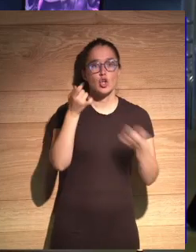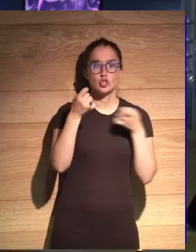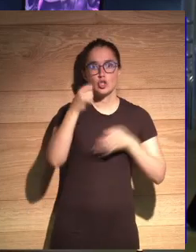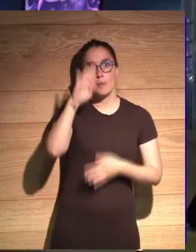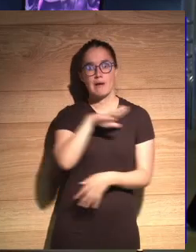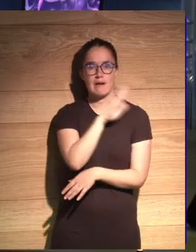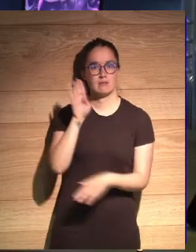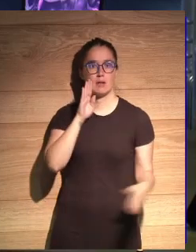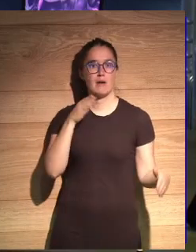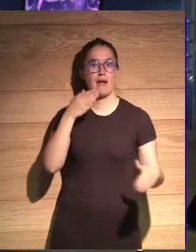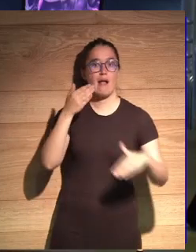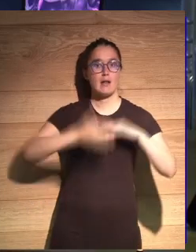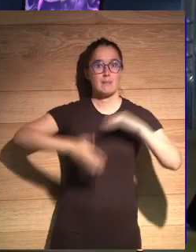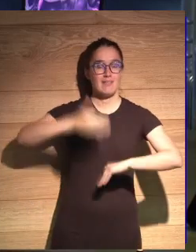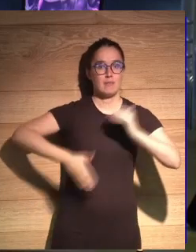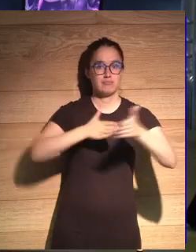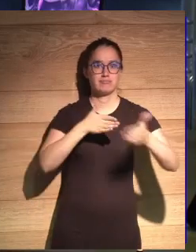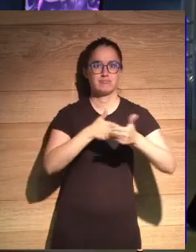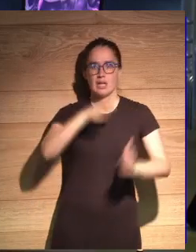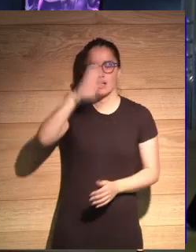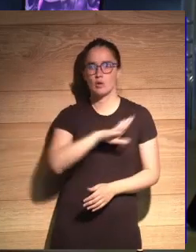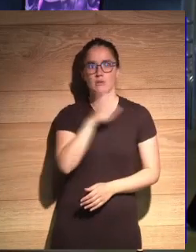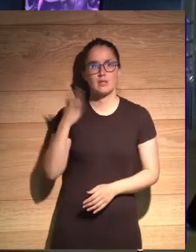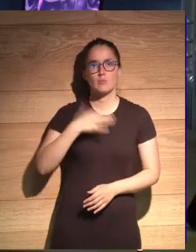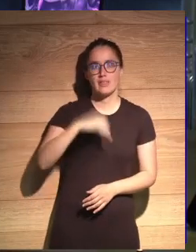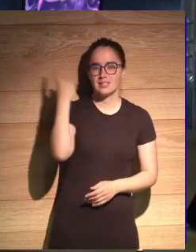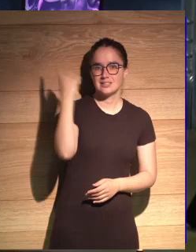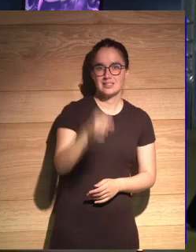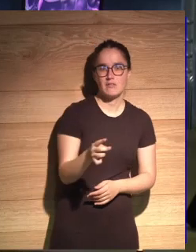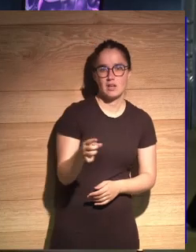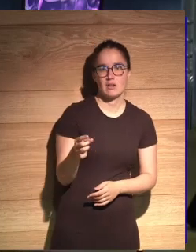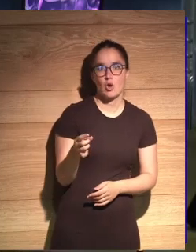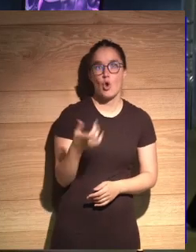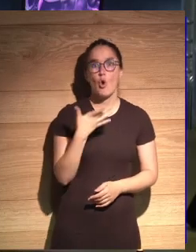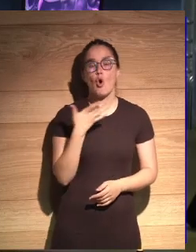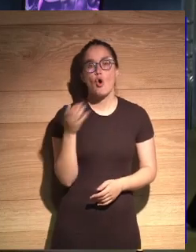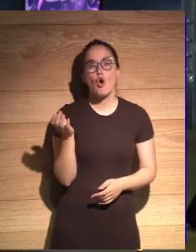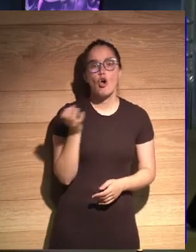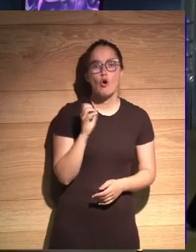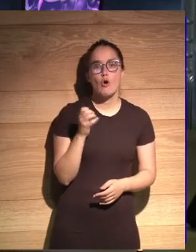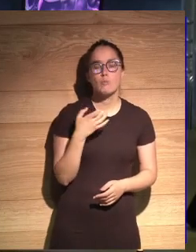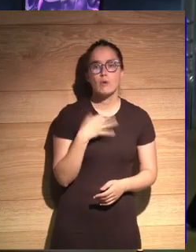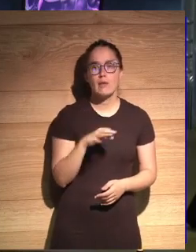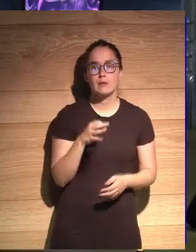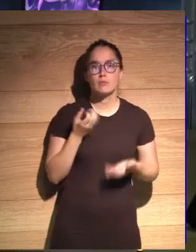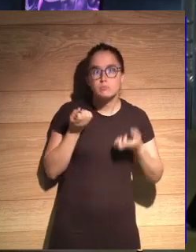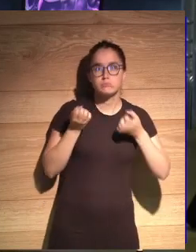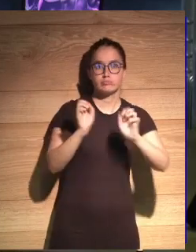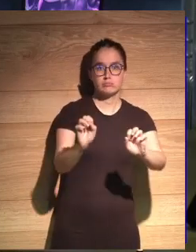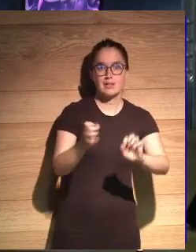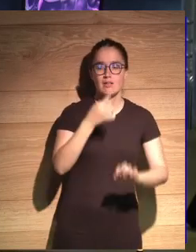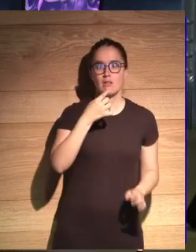We also have parental control measures to prevent the access of little